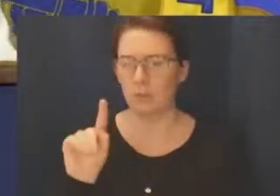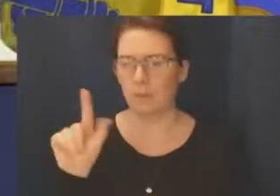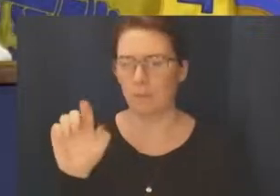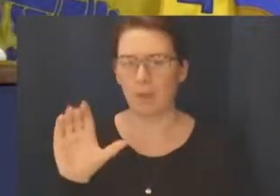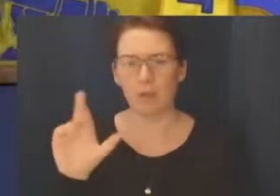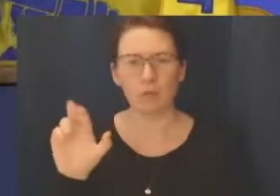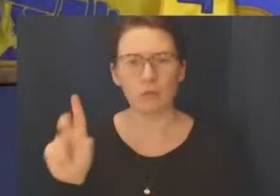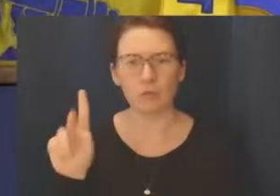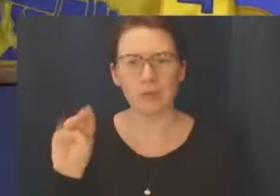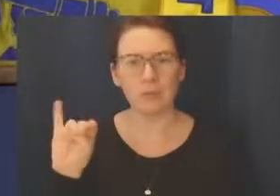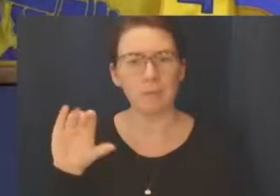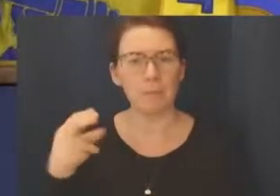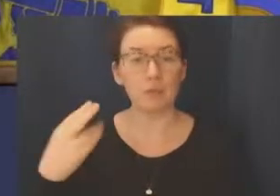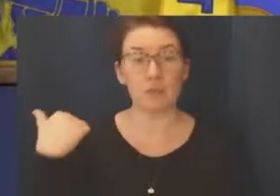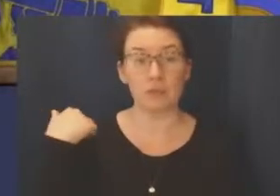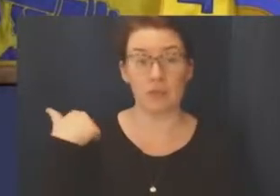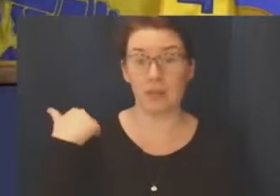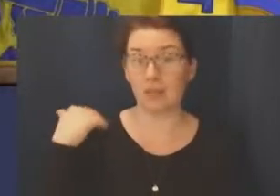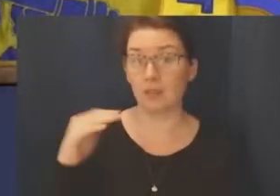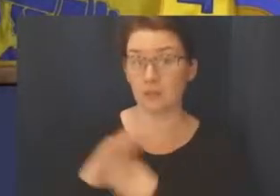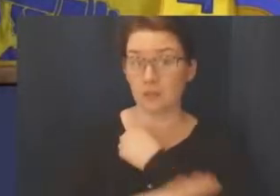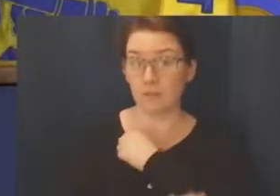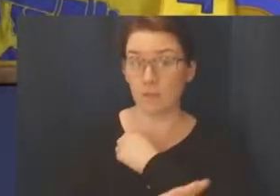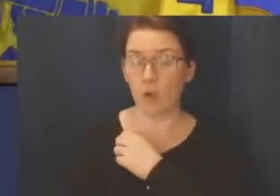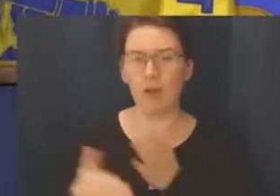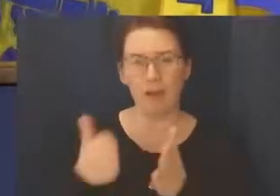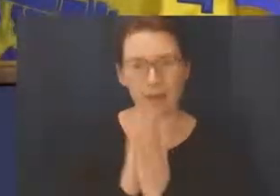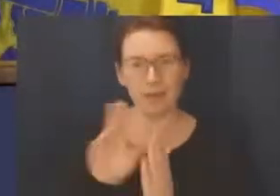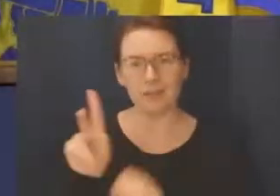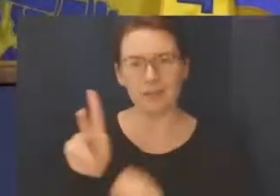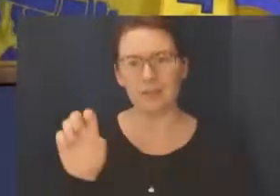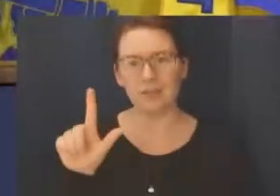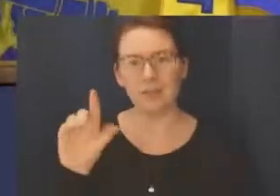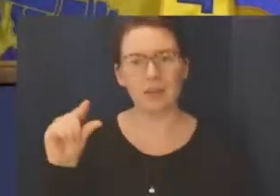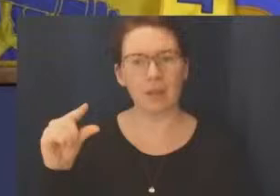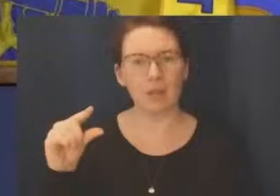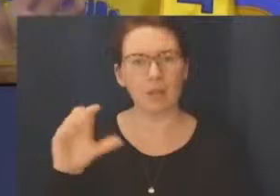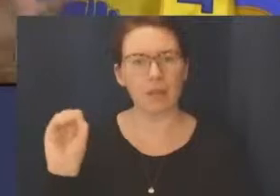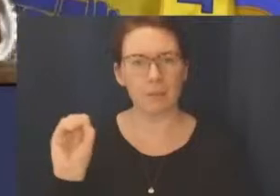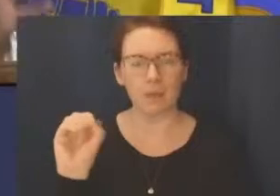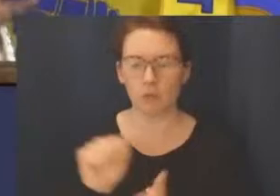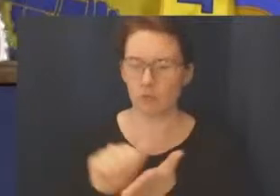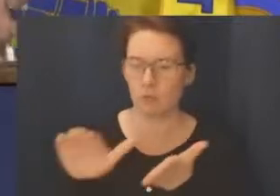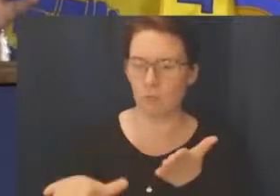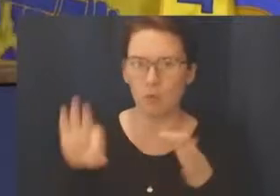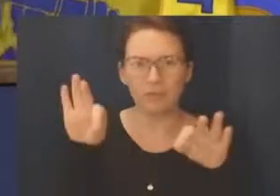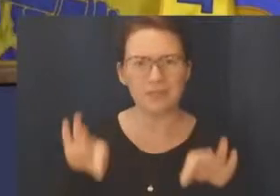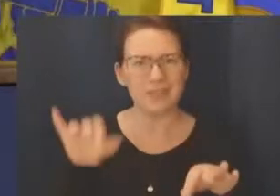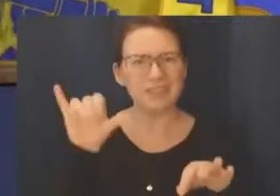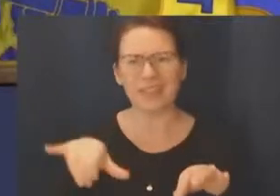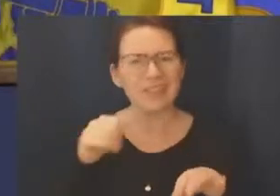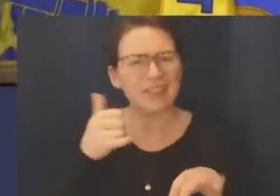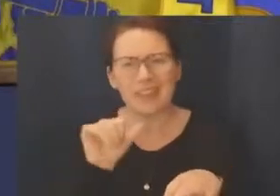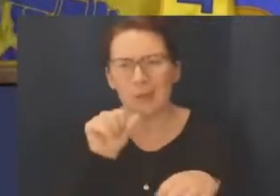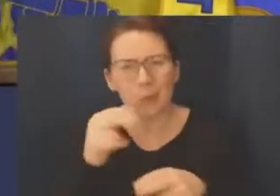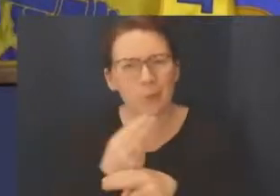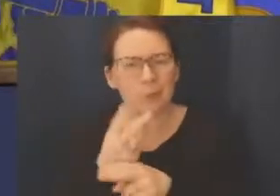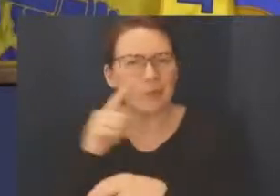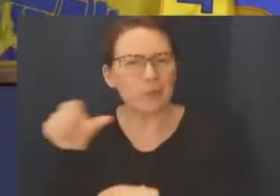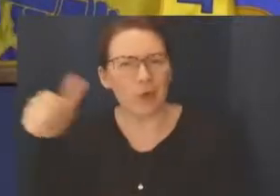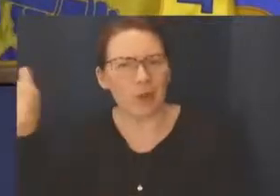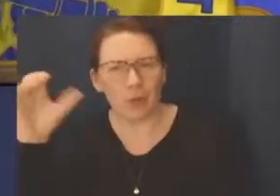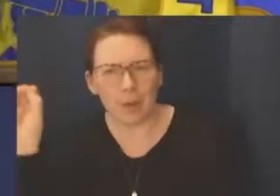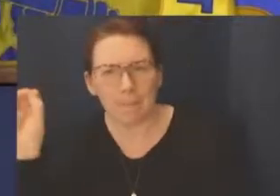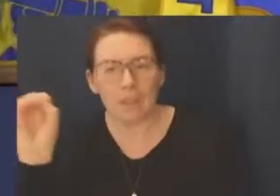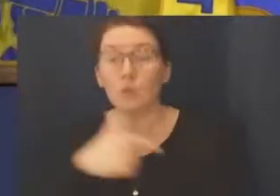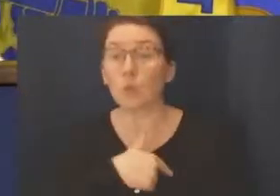asking Kellogg's to remove the dyes they don't use in other countries. We had over 400,000 petition signatures to